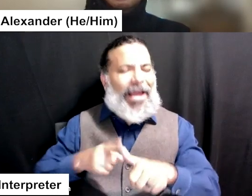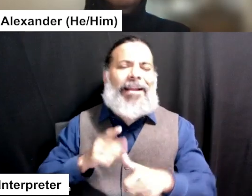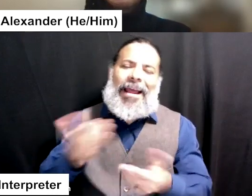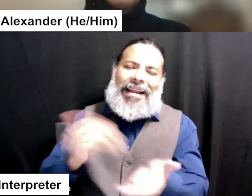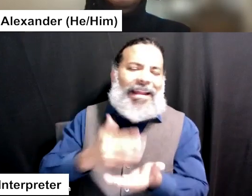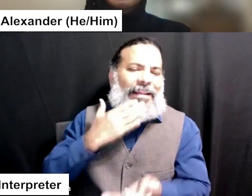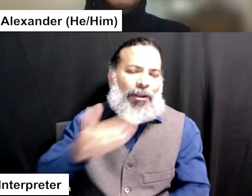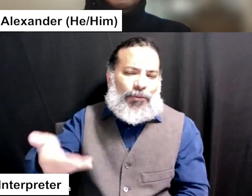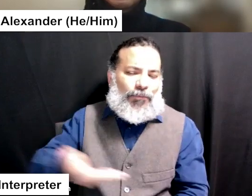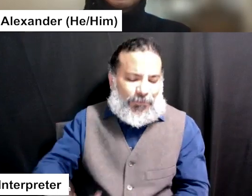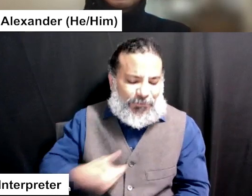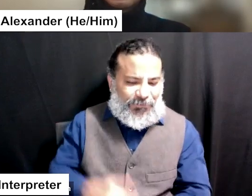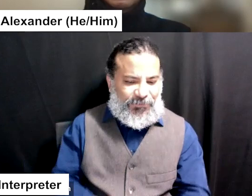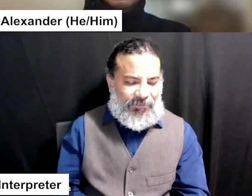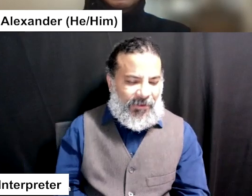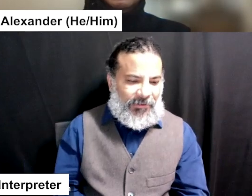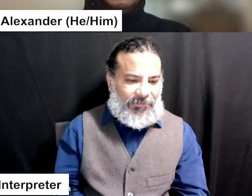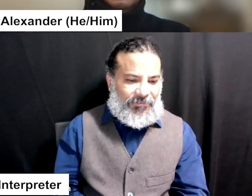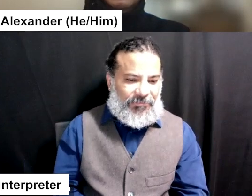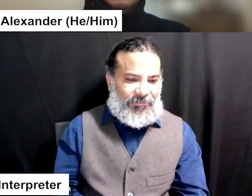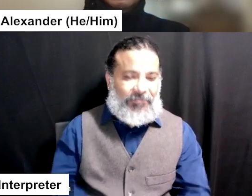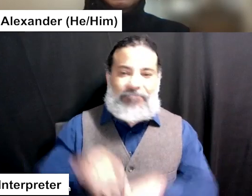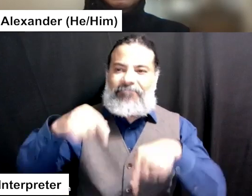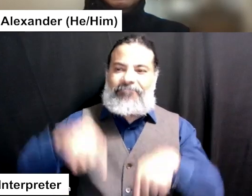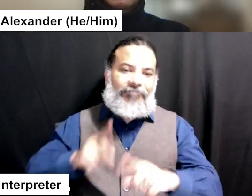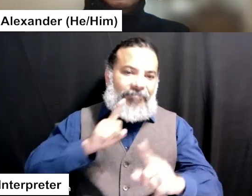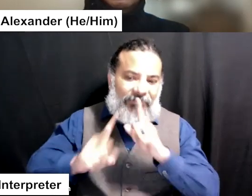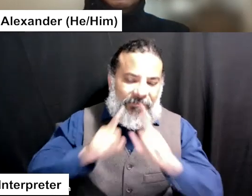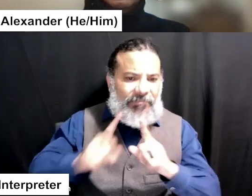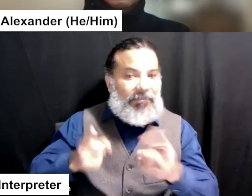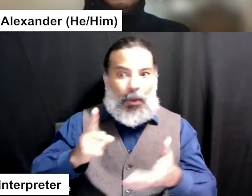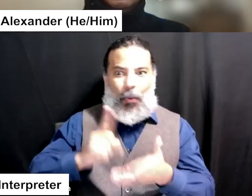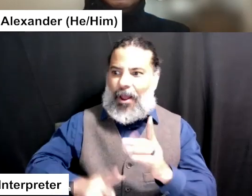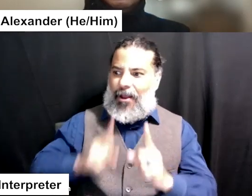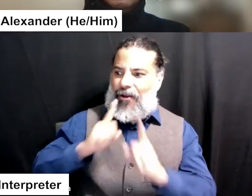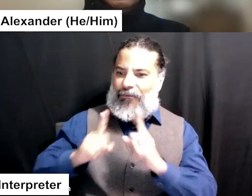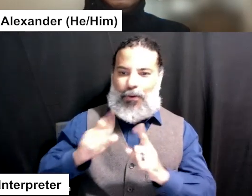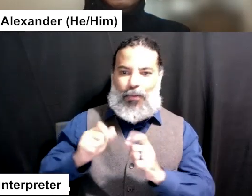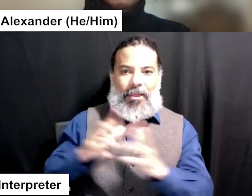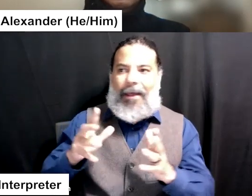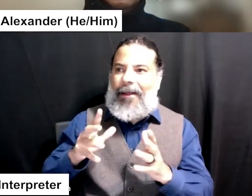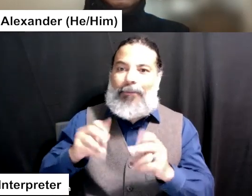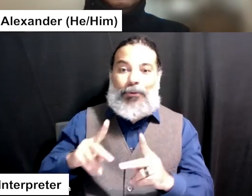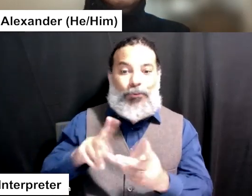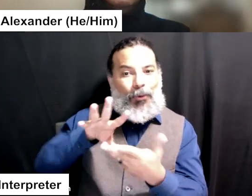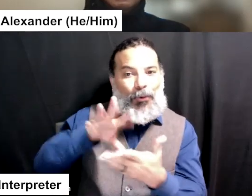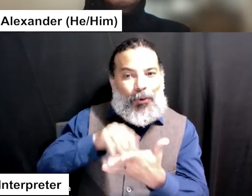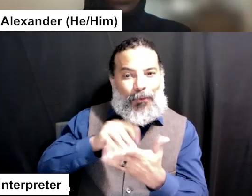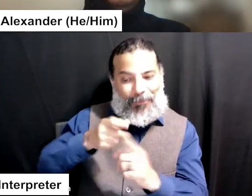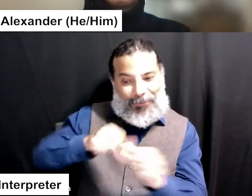us today. After all, this is a conversation, and what is a conversation if not an opportunity to learn from one